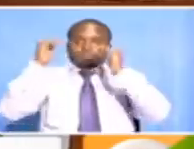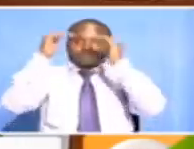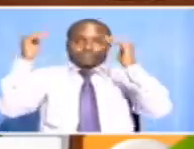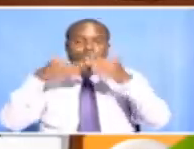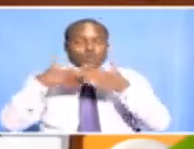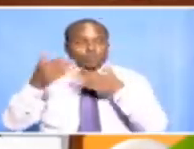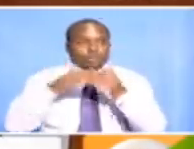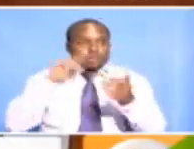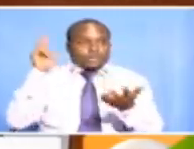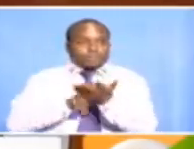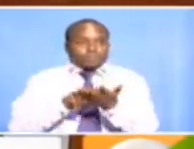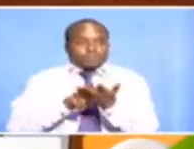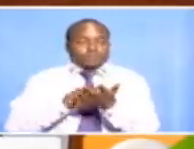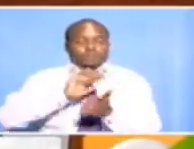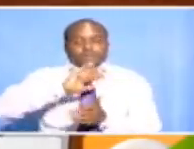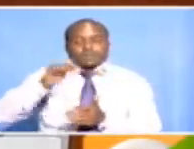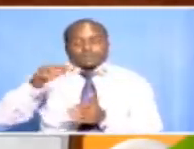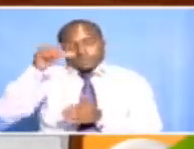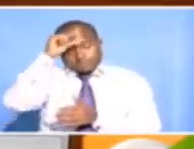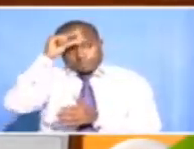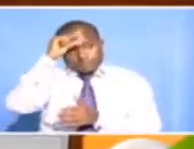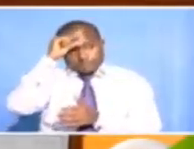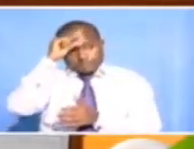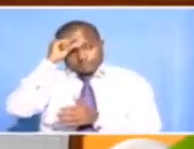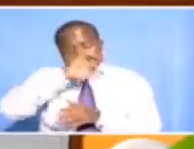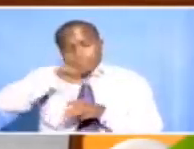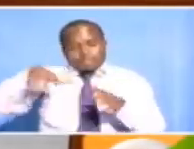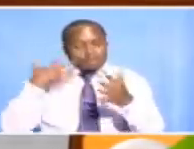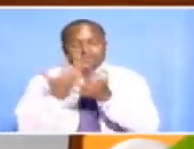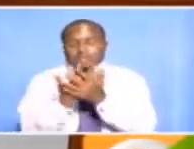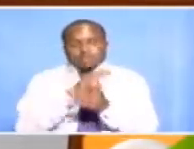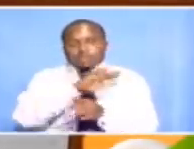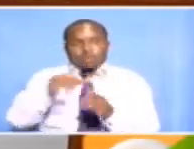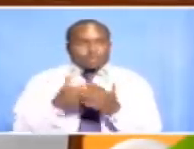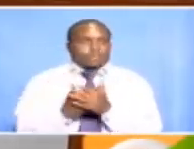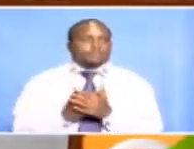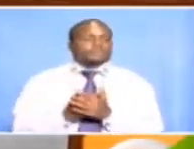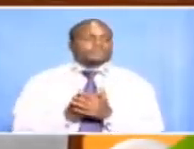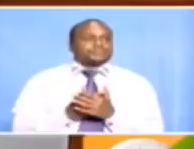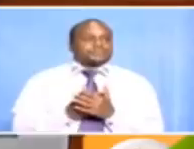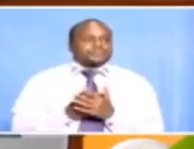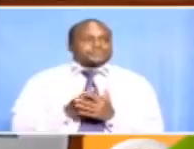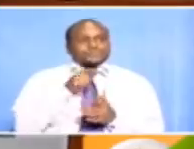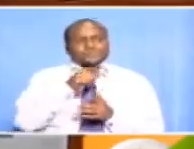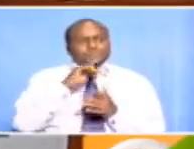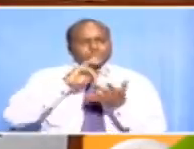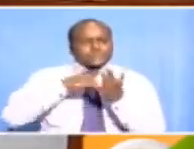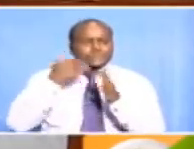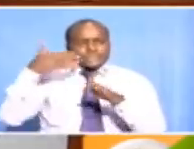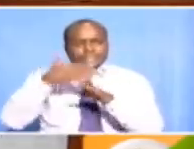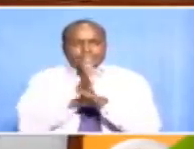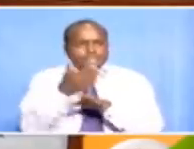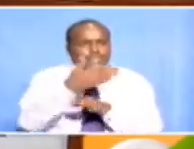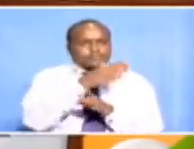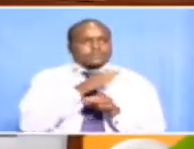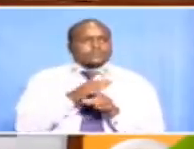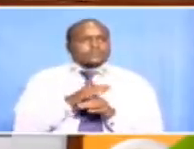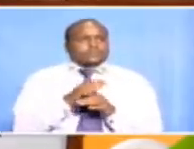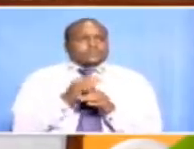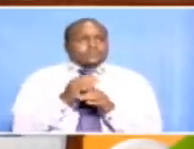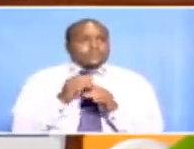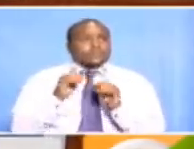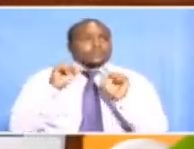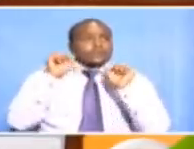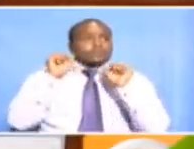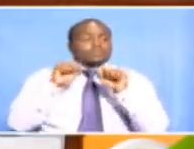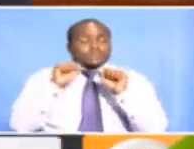the county government. Correct. They were all arrested. And this was just a trick. Ningekuwa kwa shida leo kama